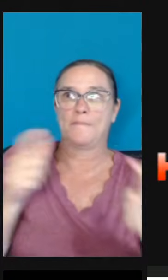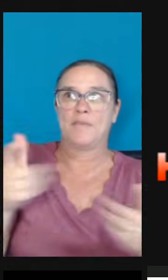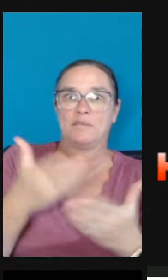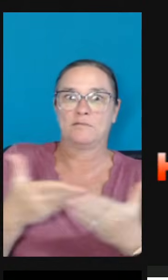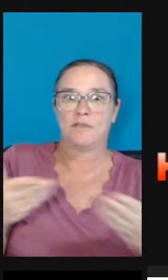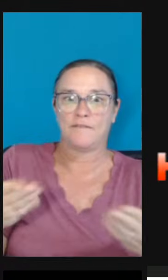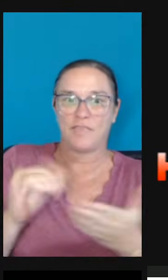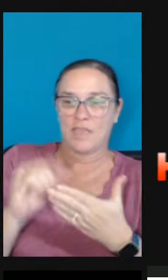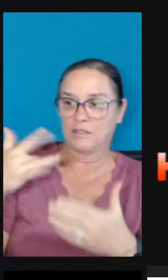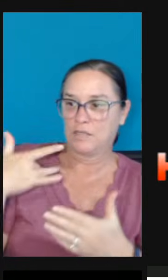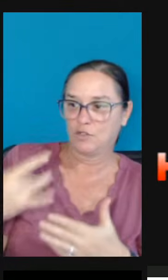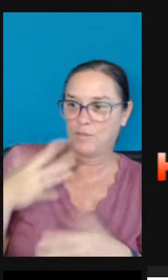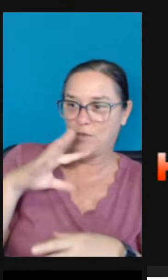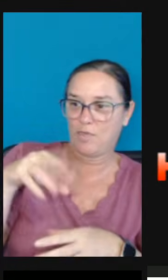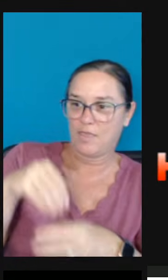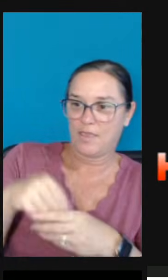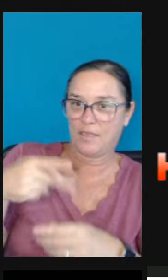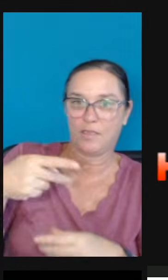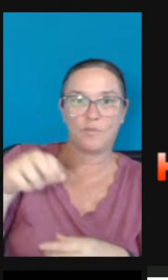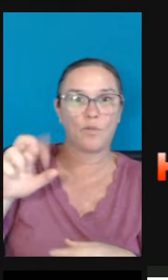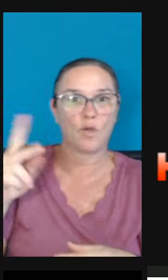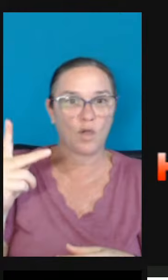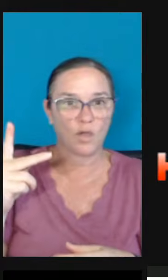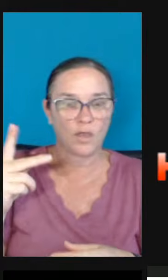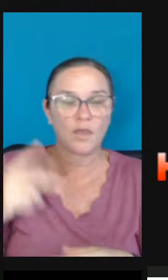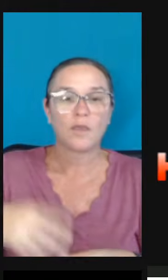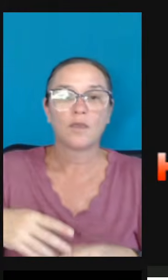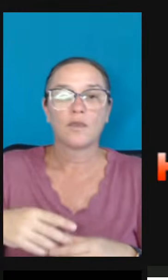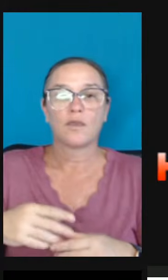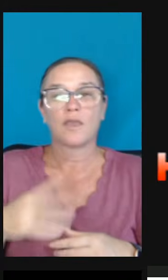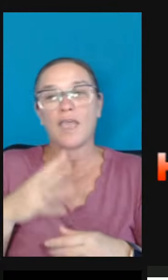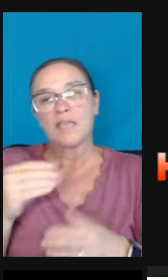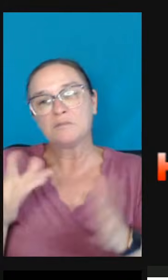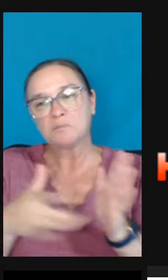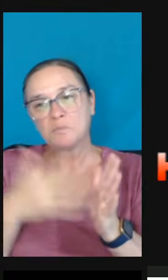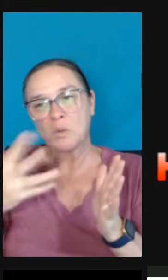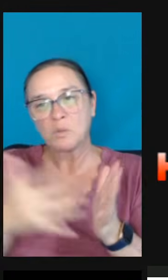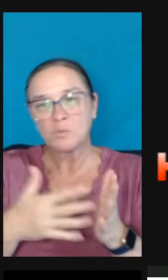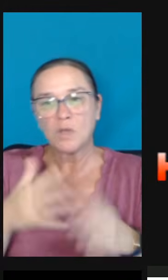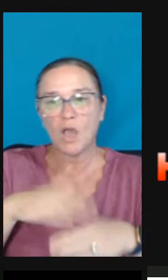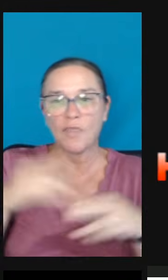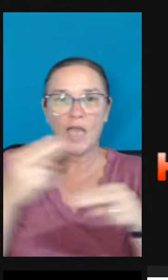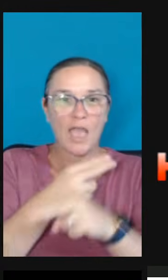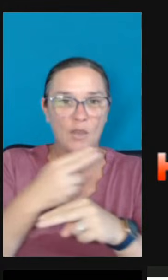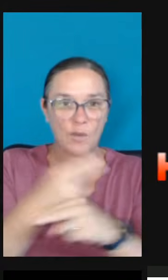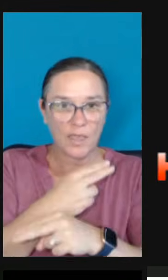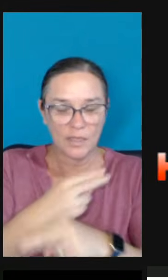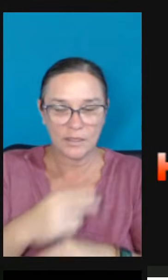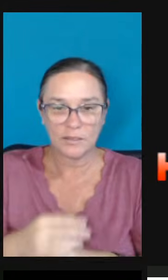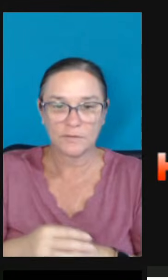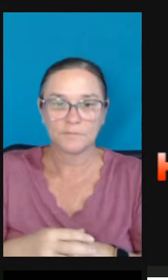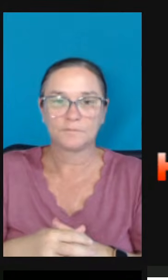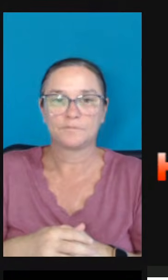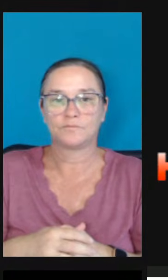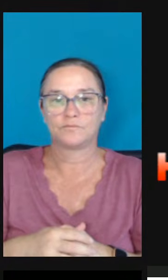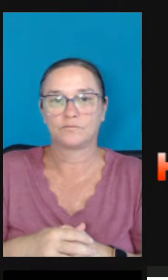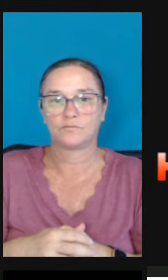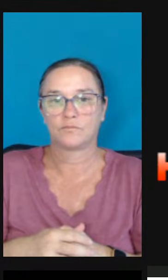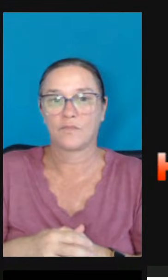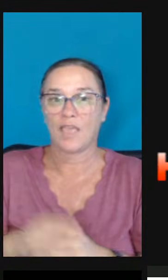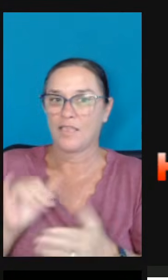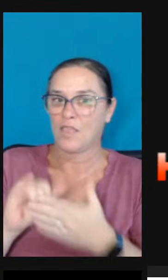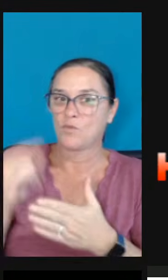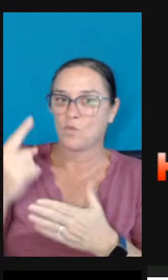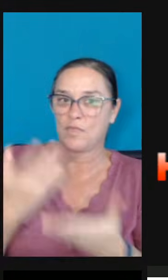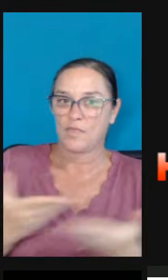national park where we don't live, and occasionally on a highway where they drive across it. Right. That was one of the things I